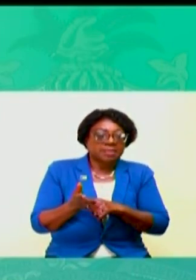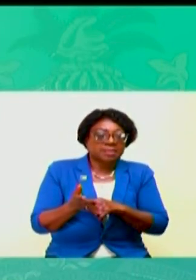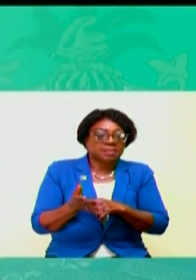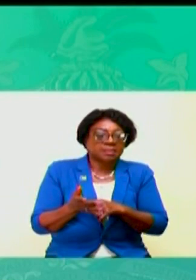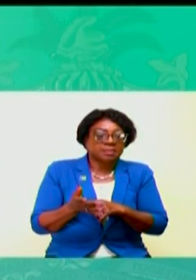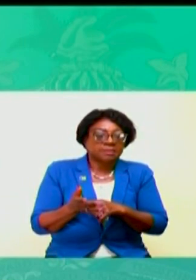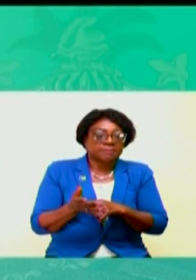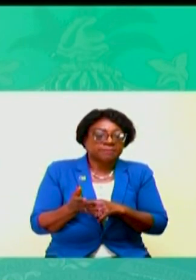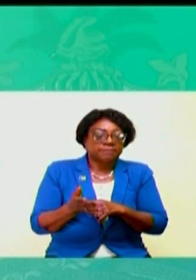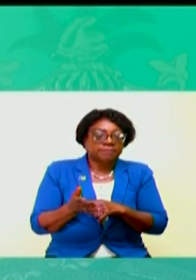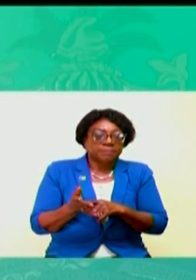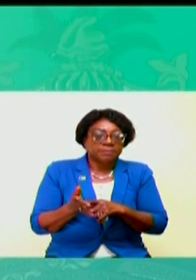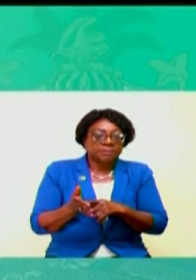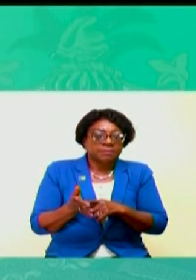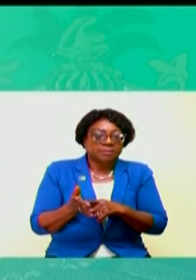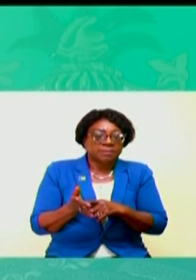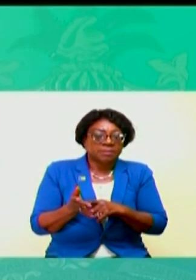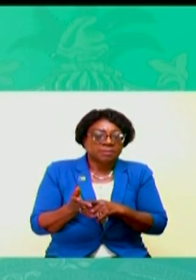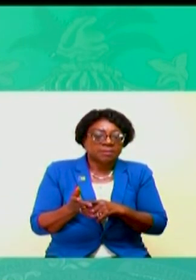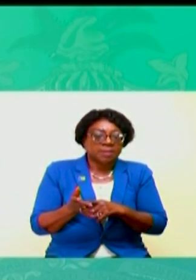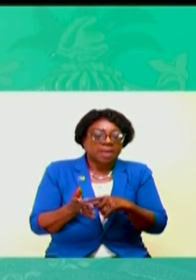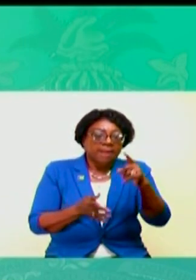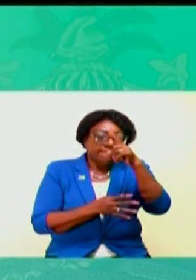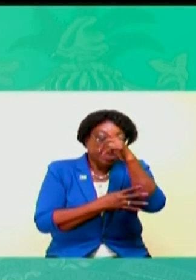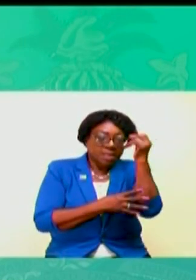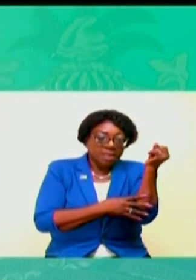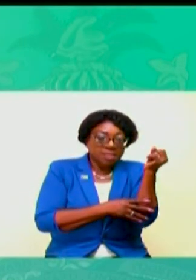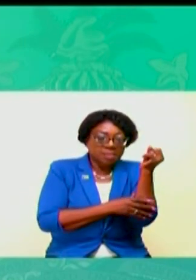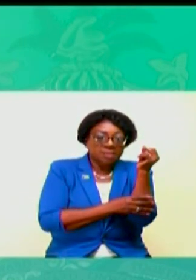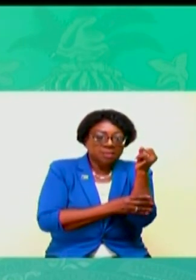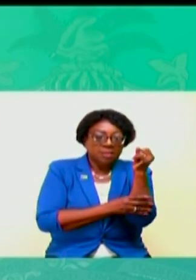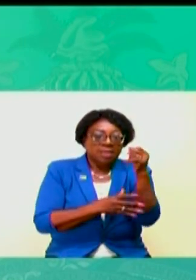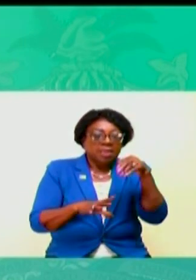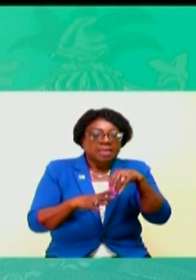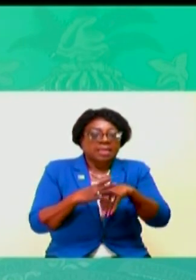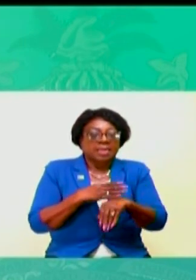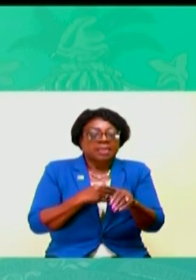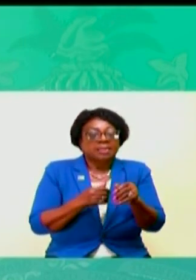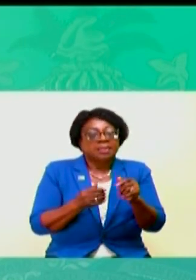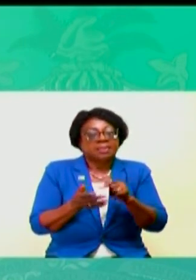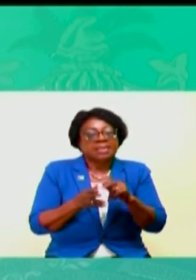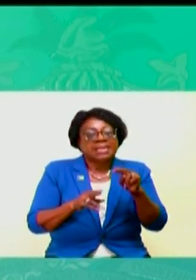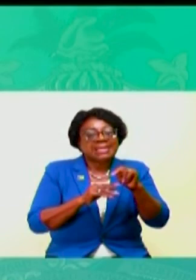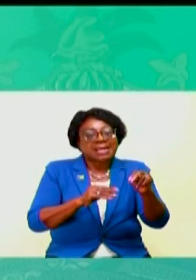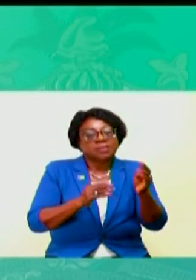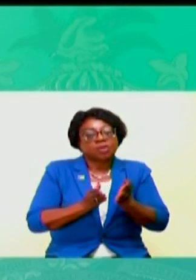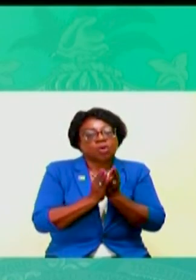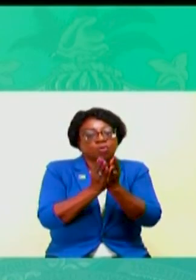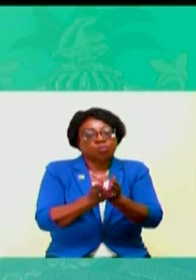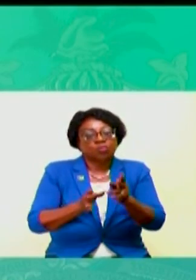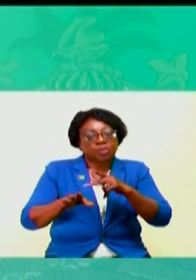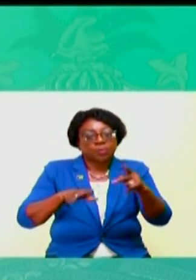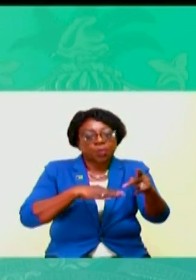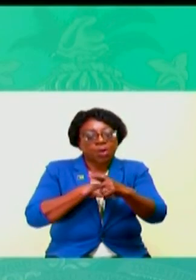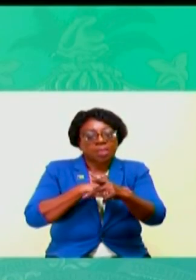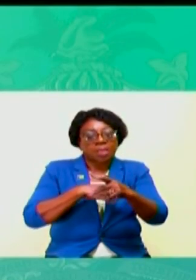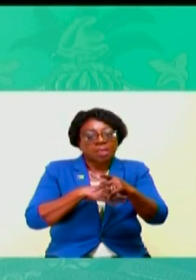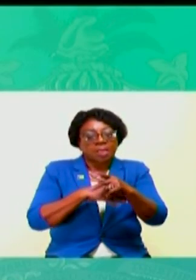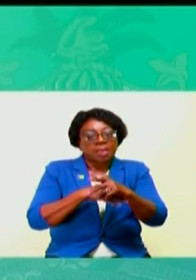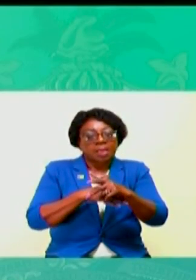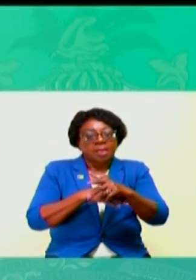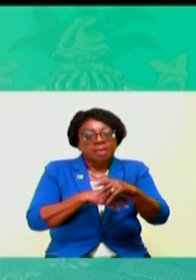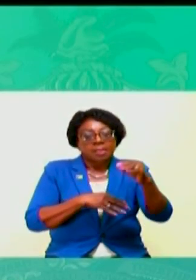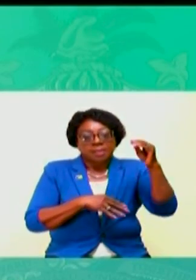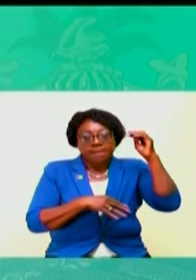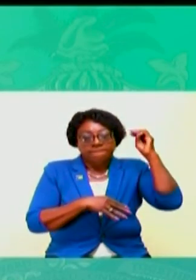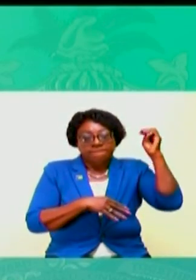suspicious of this. Mm-hmm. Because in the Nassau Cruise port, the minister administration, the government